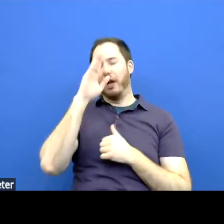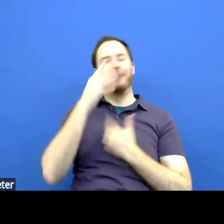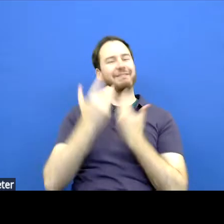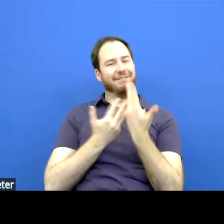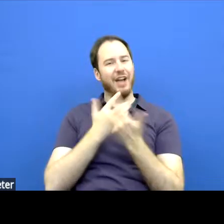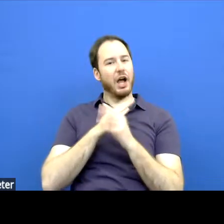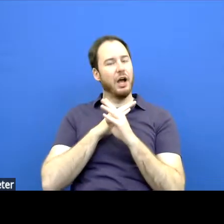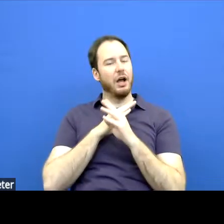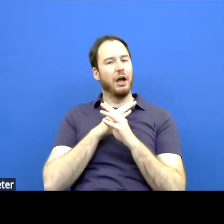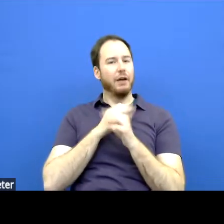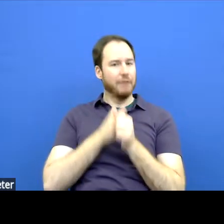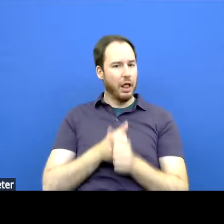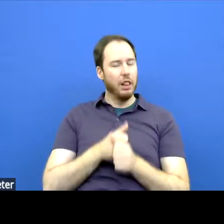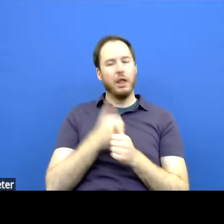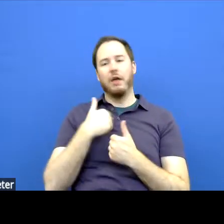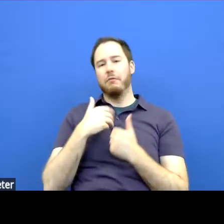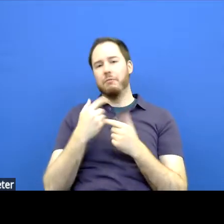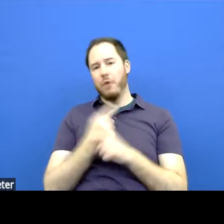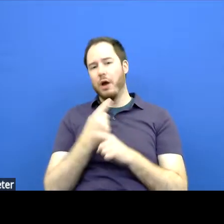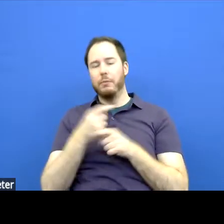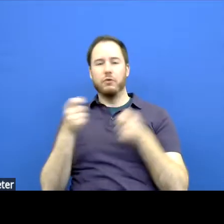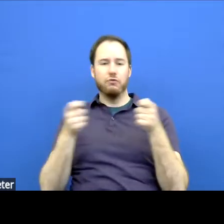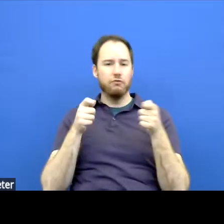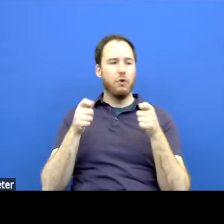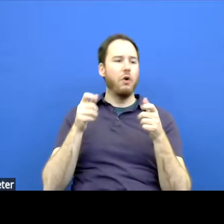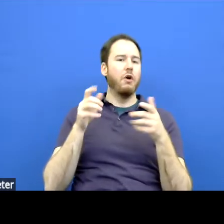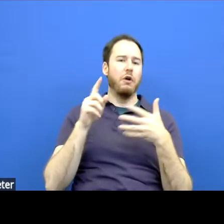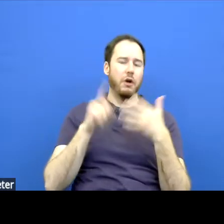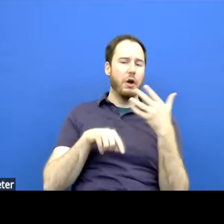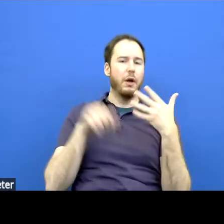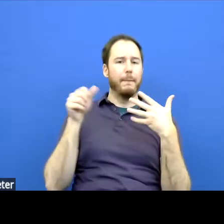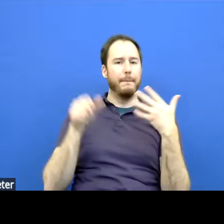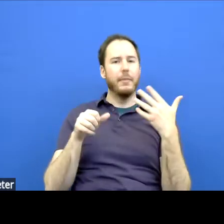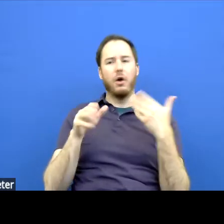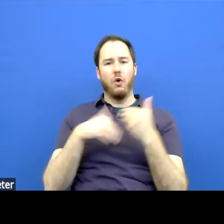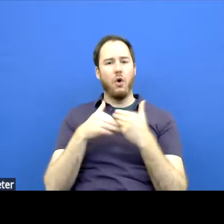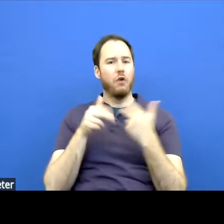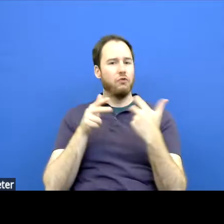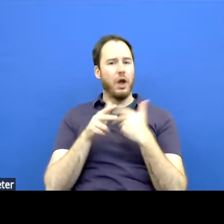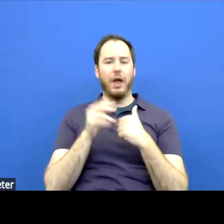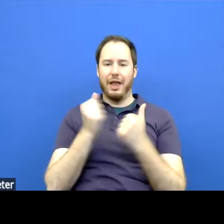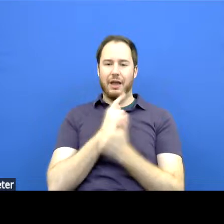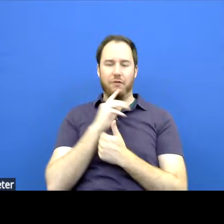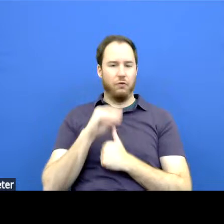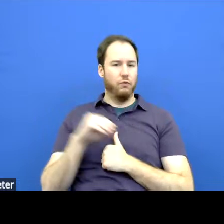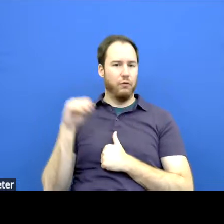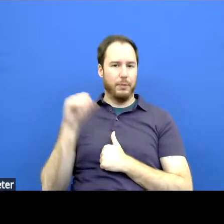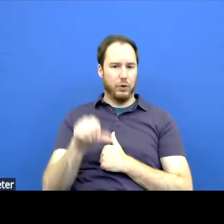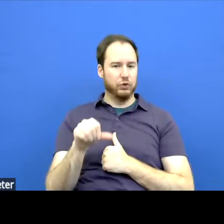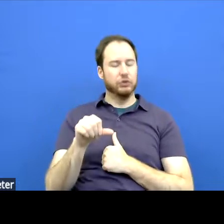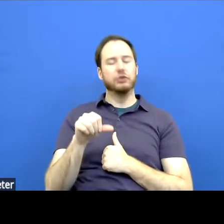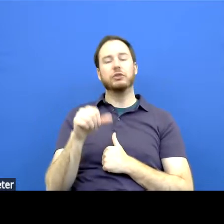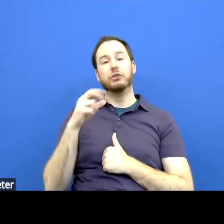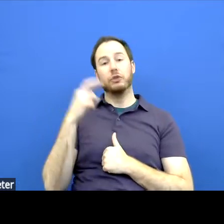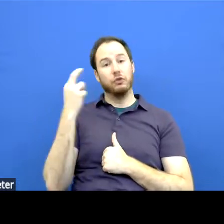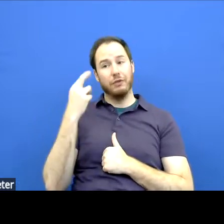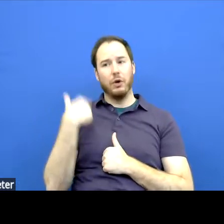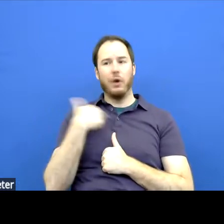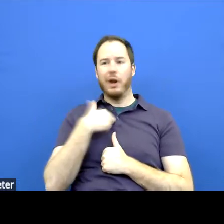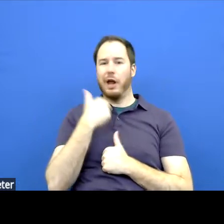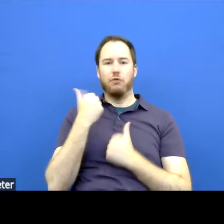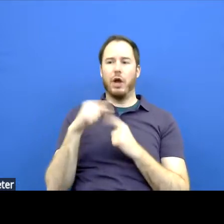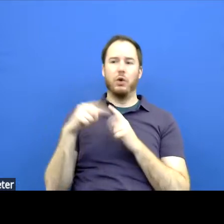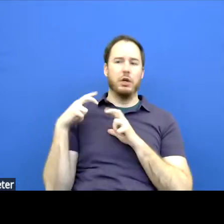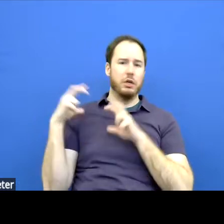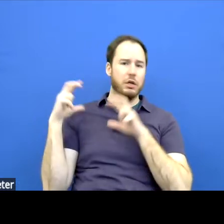have the proper crowd controls and all the traffic stuff, that's reimbursed. And the reason, we're not trying to put a